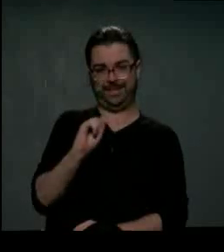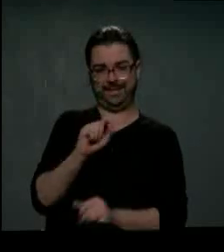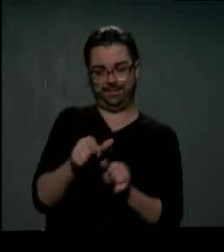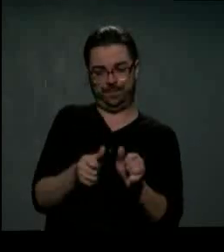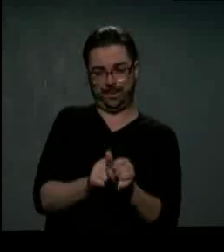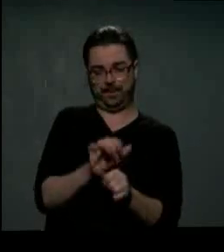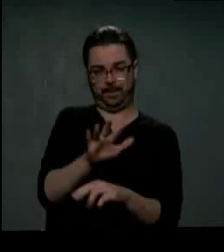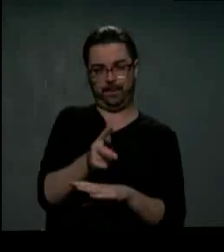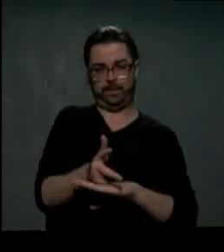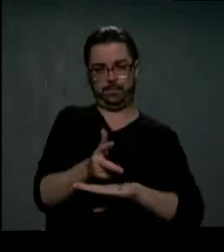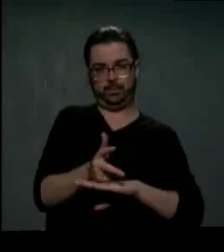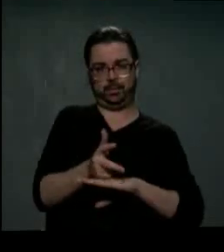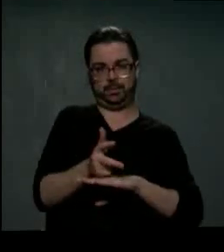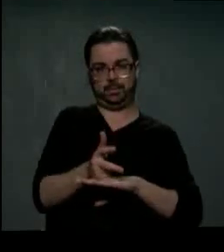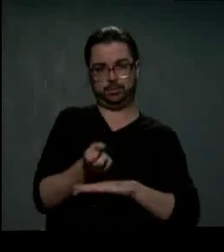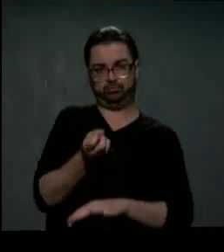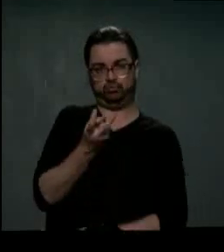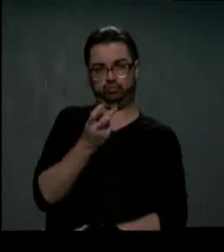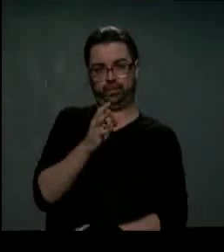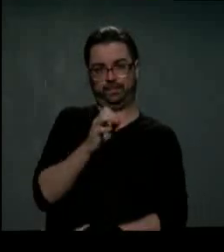their parking spaces.